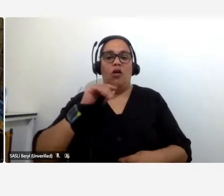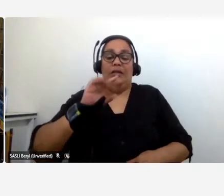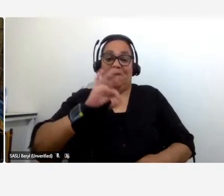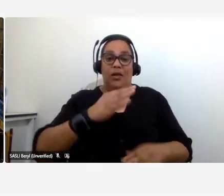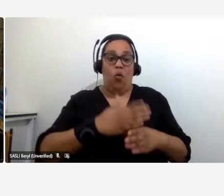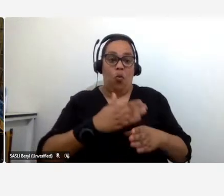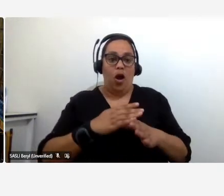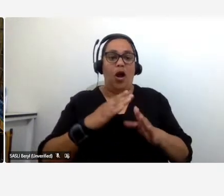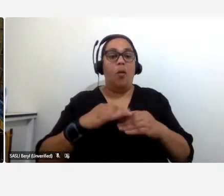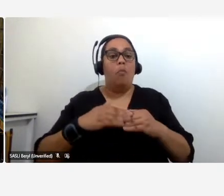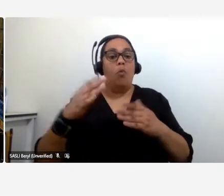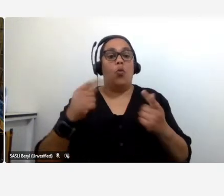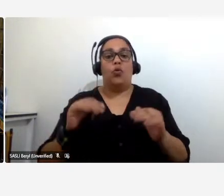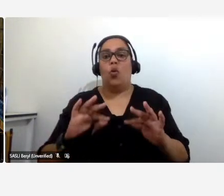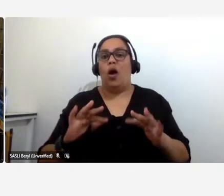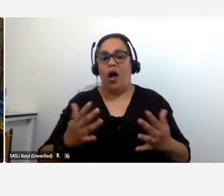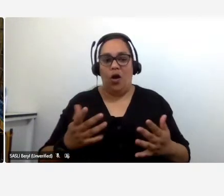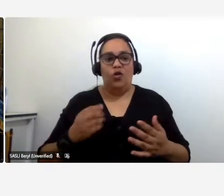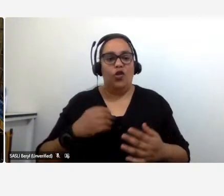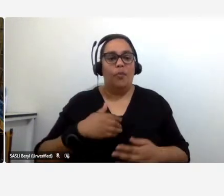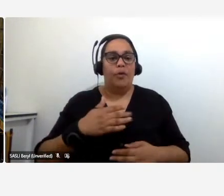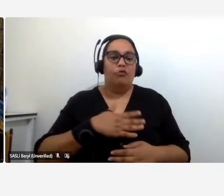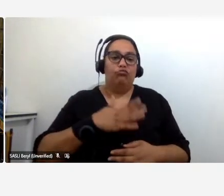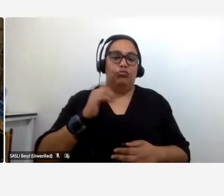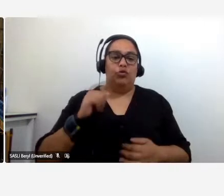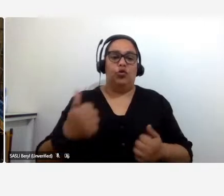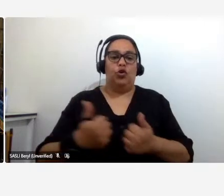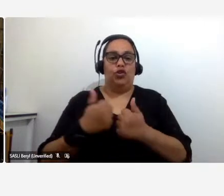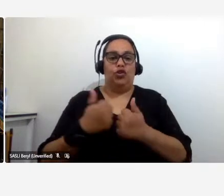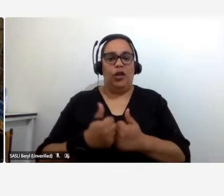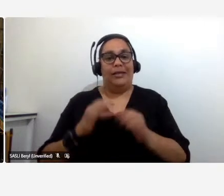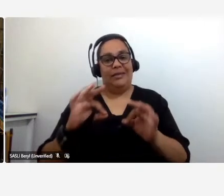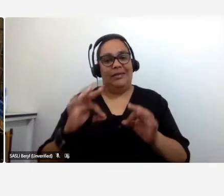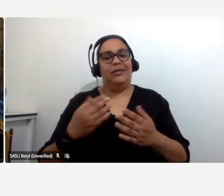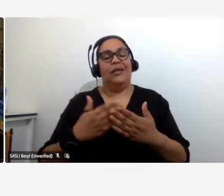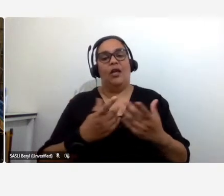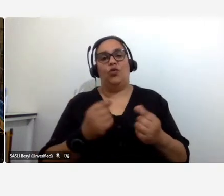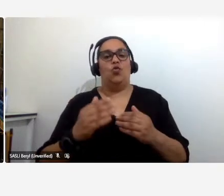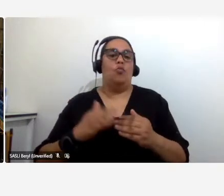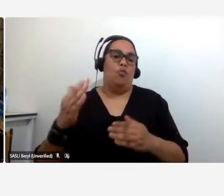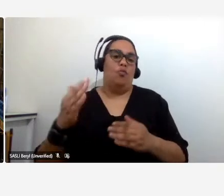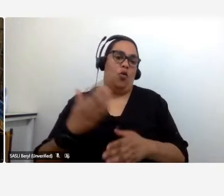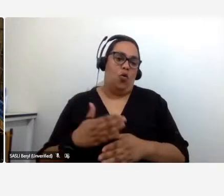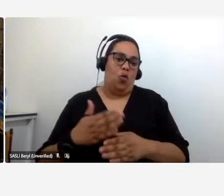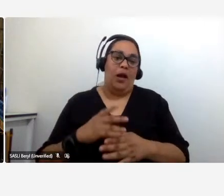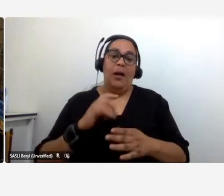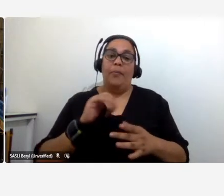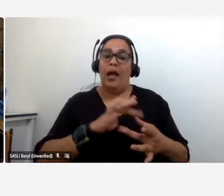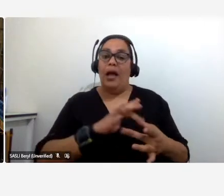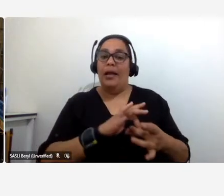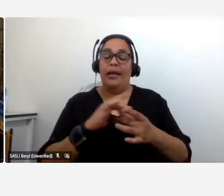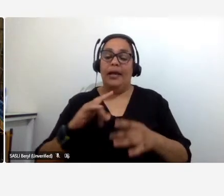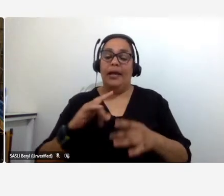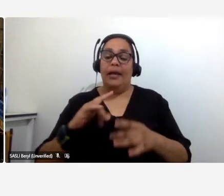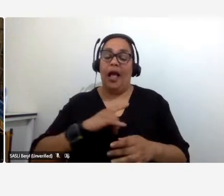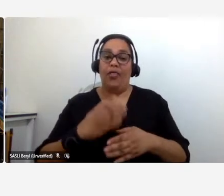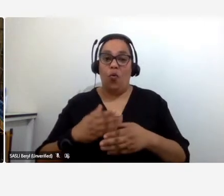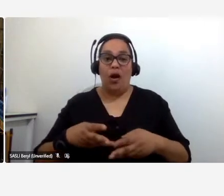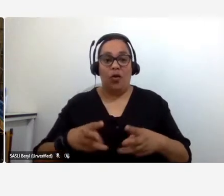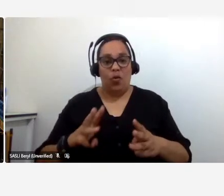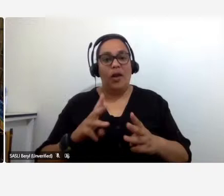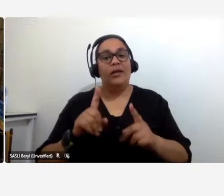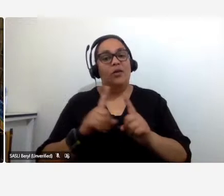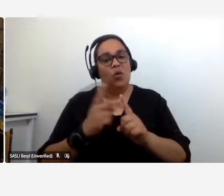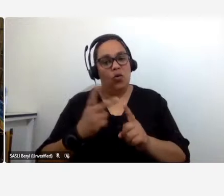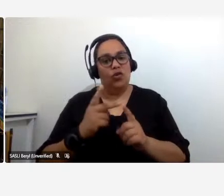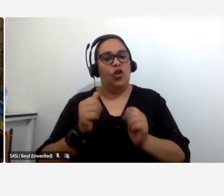work? And so I appreciate the challenge to do more of that great work. Linked to healthy lifestyles is also